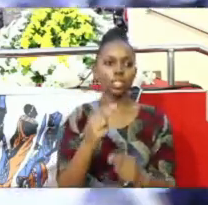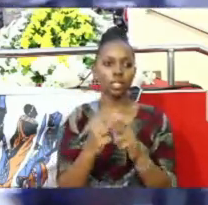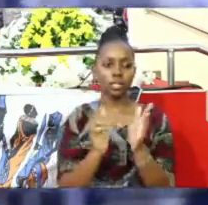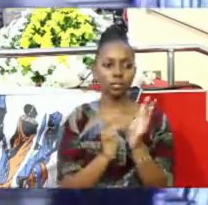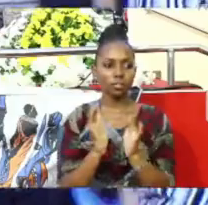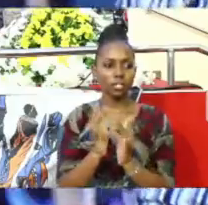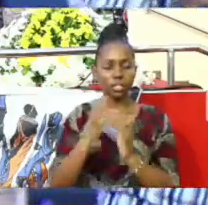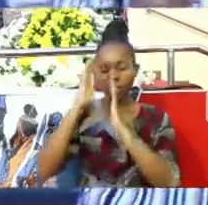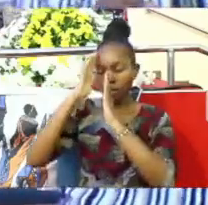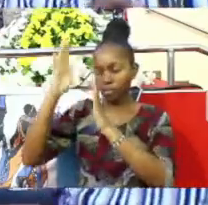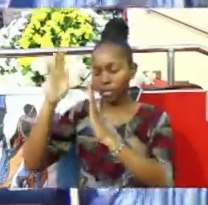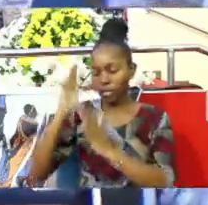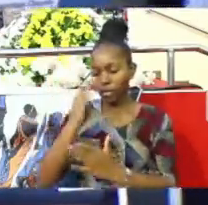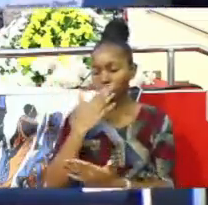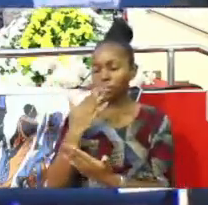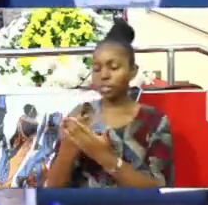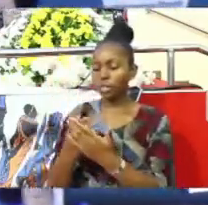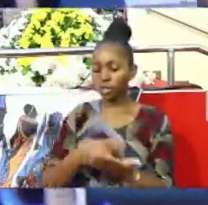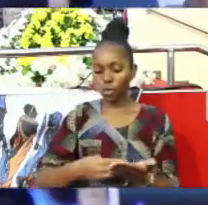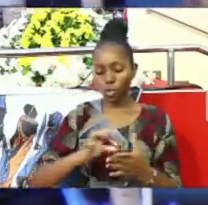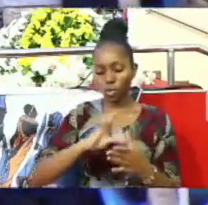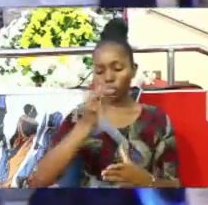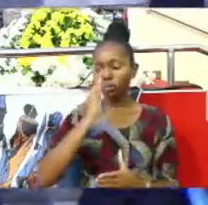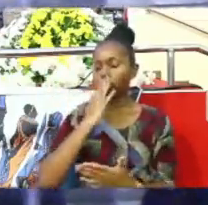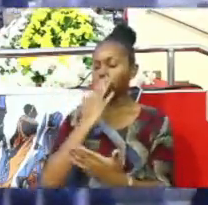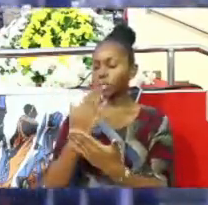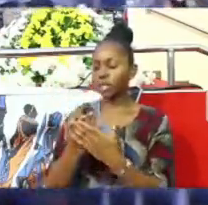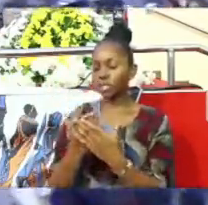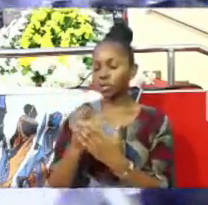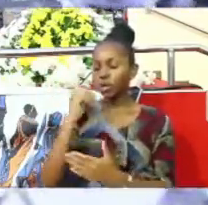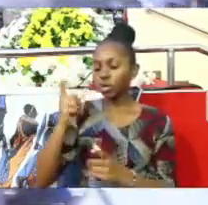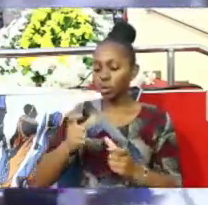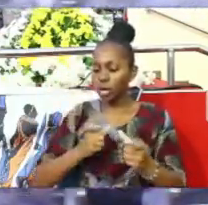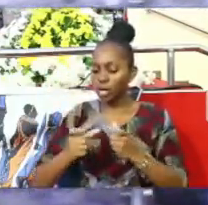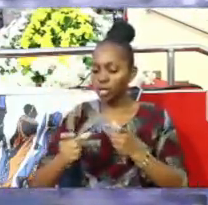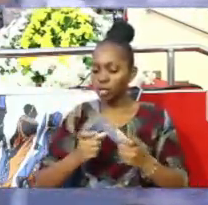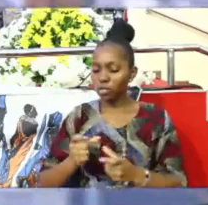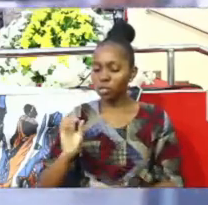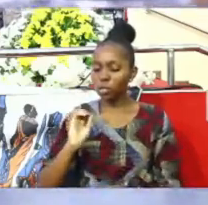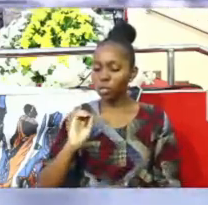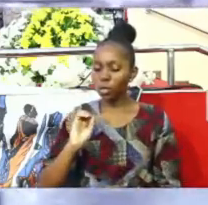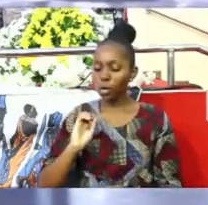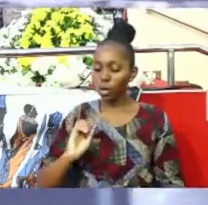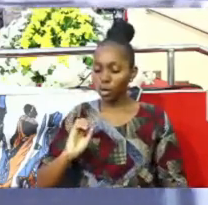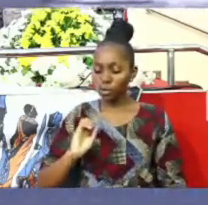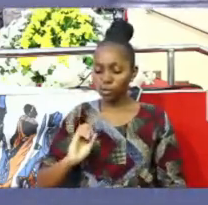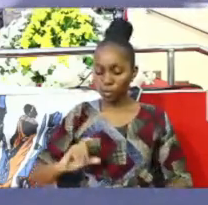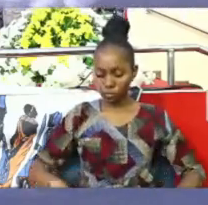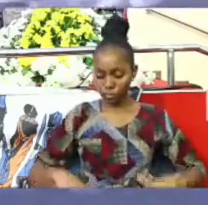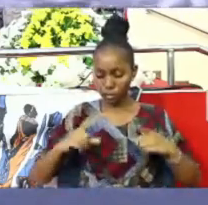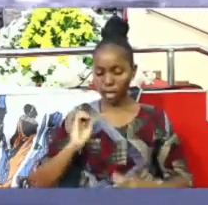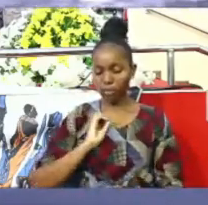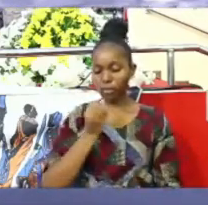you. Holy Spirit, we thank you. You are in control of our lives. Your word says